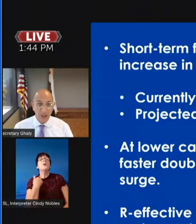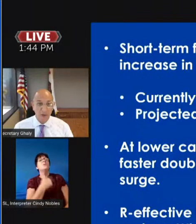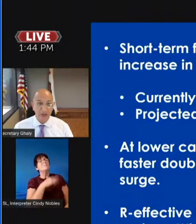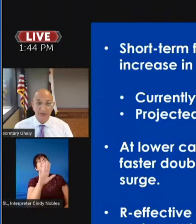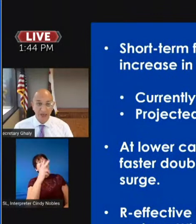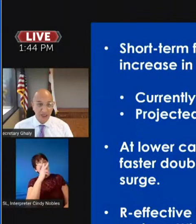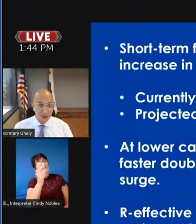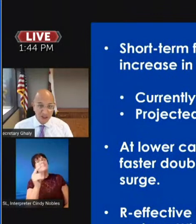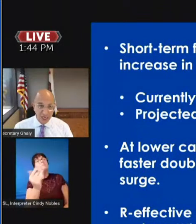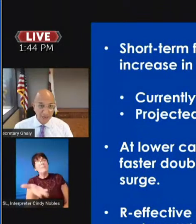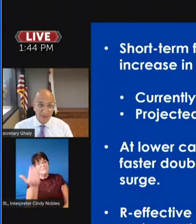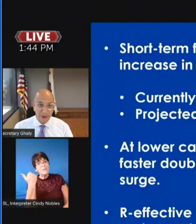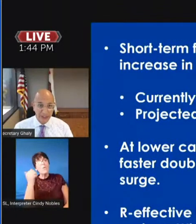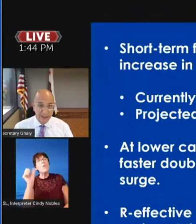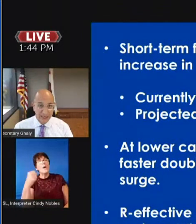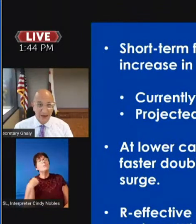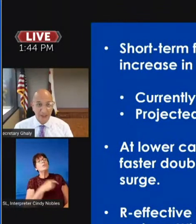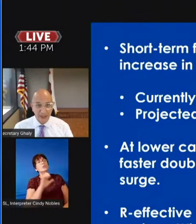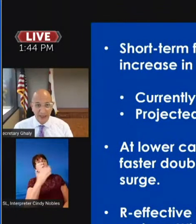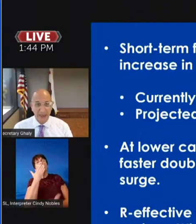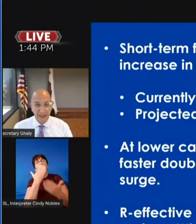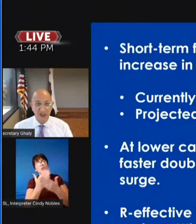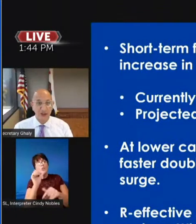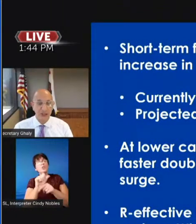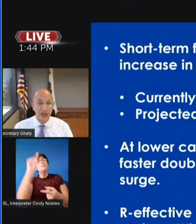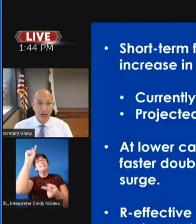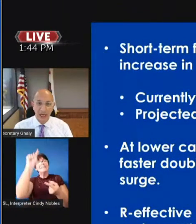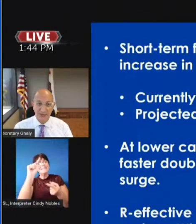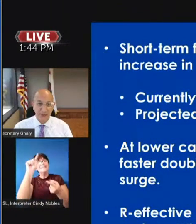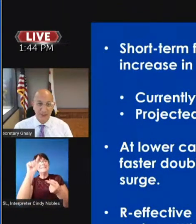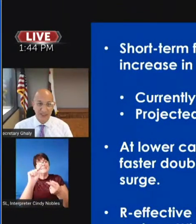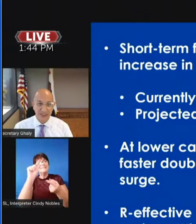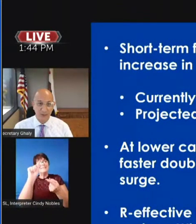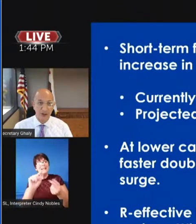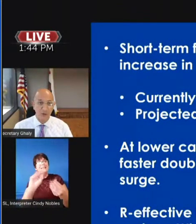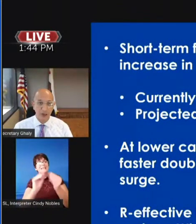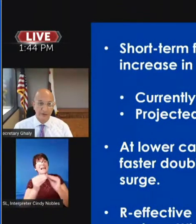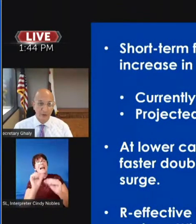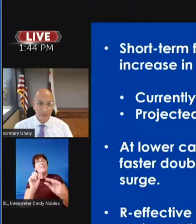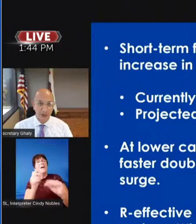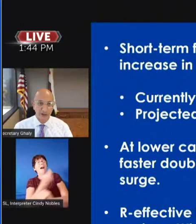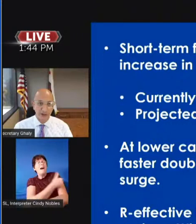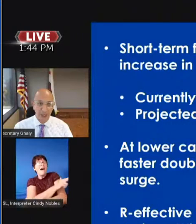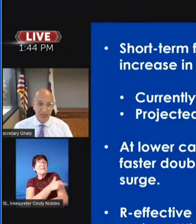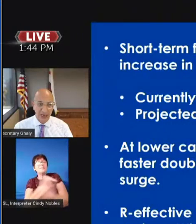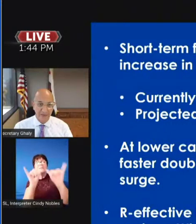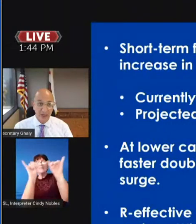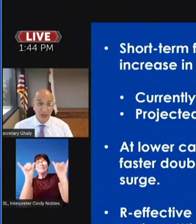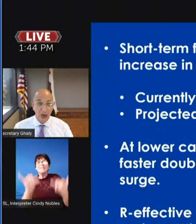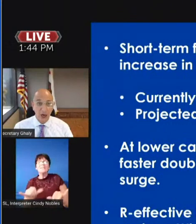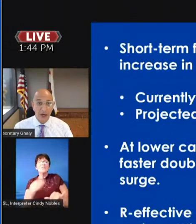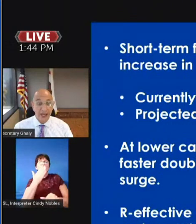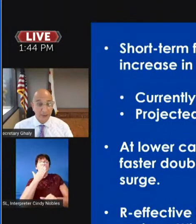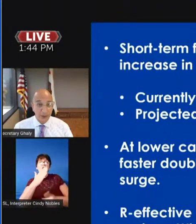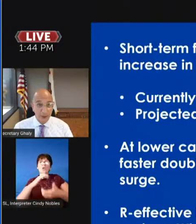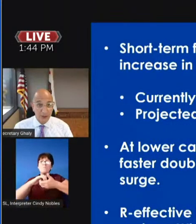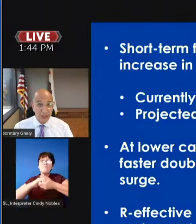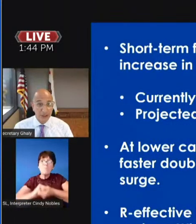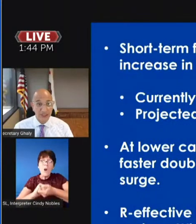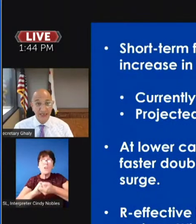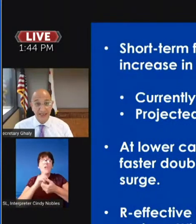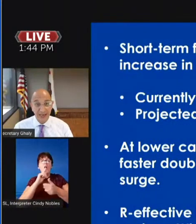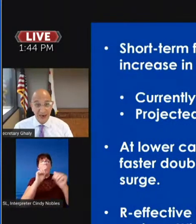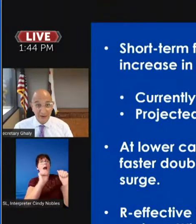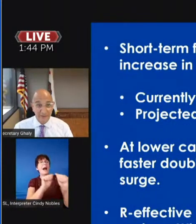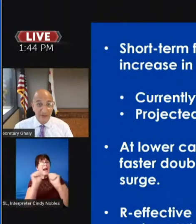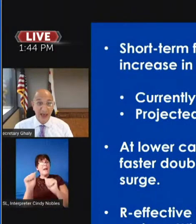before. We've done a good job to bring it down, and certainly our hospital system with the wonderful partners we have are able